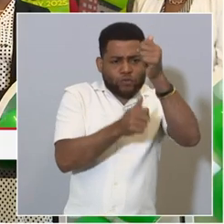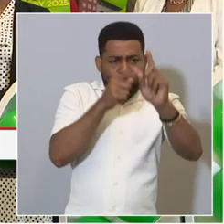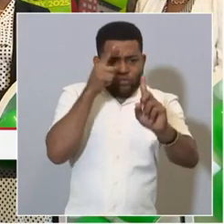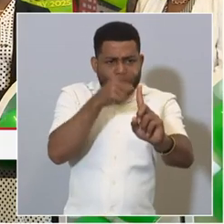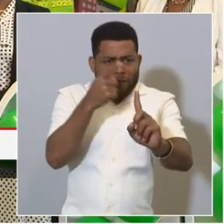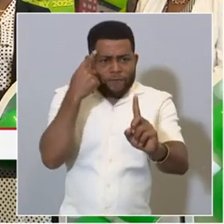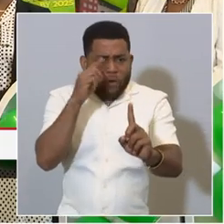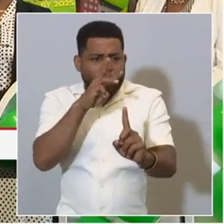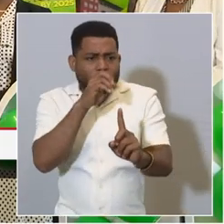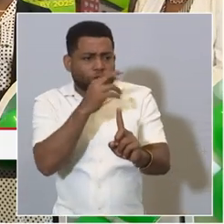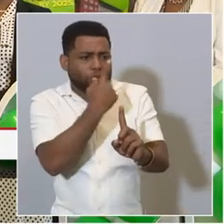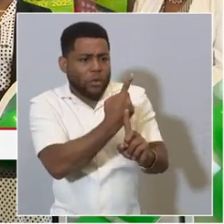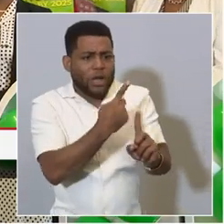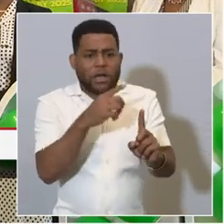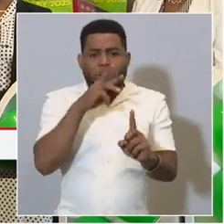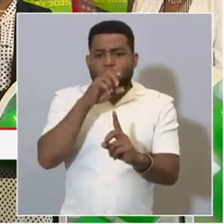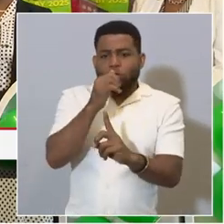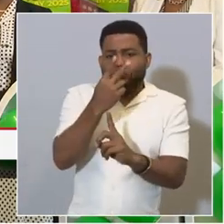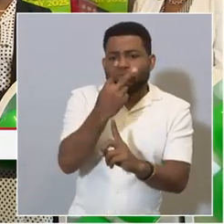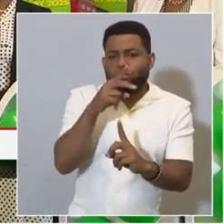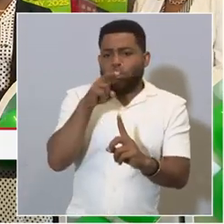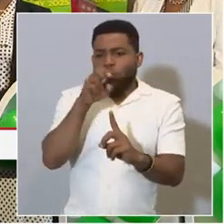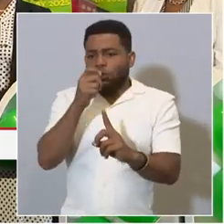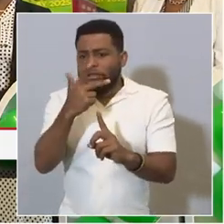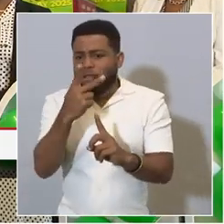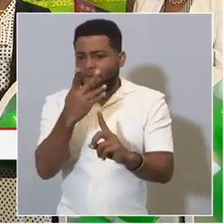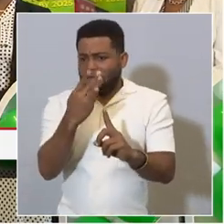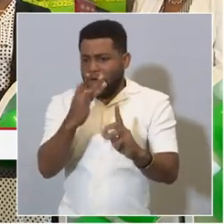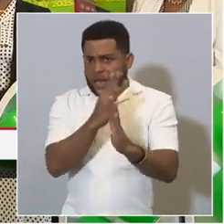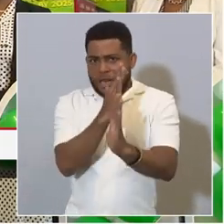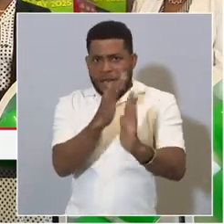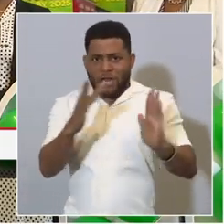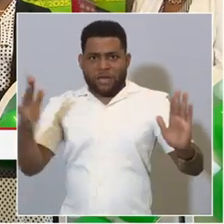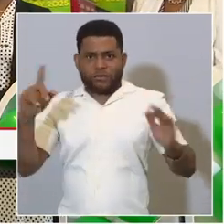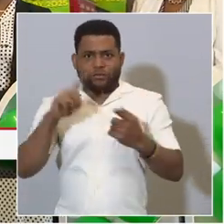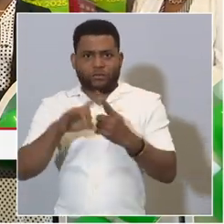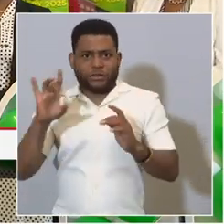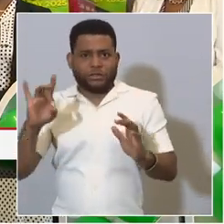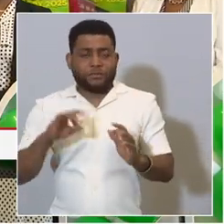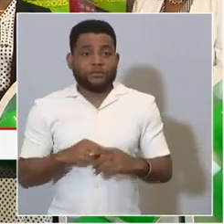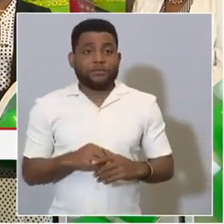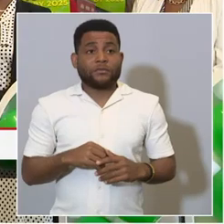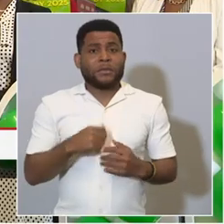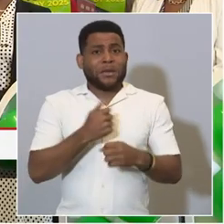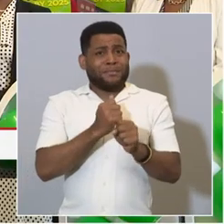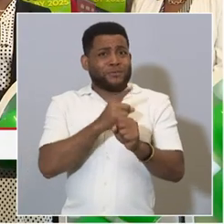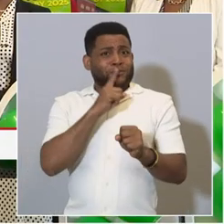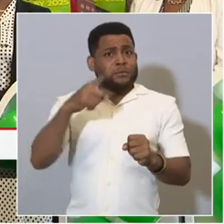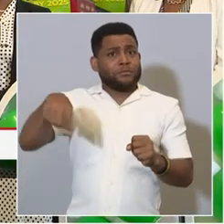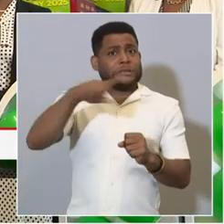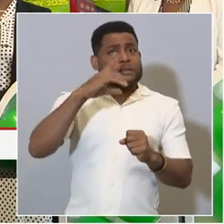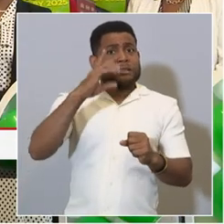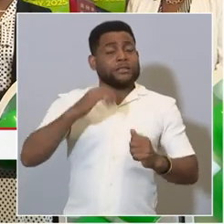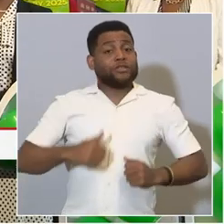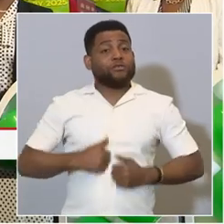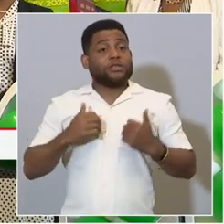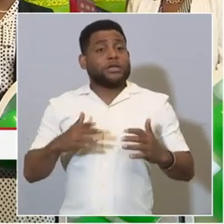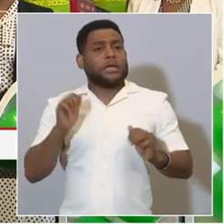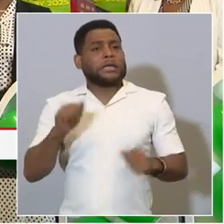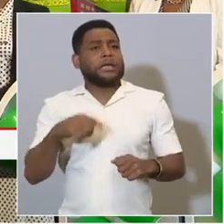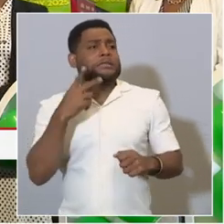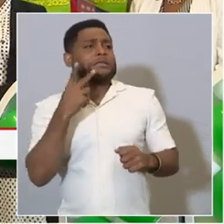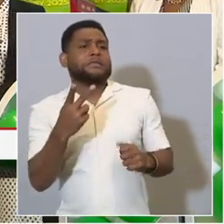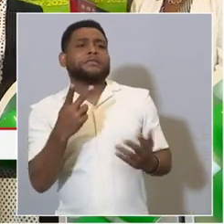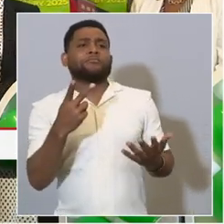and transparency so that all of us in the government and you as district residents can say, have we achieved our